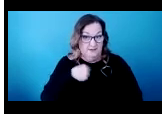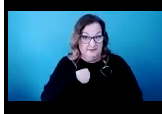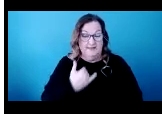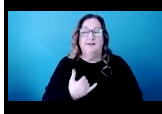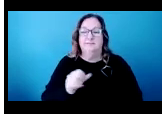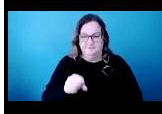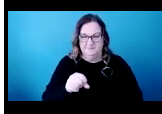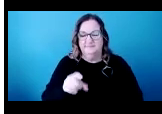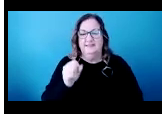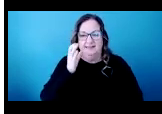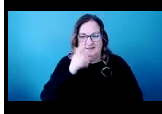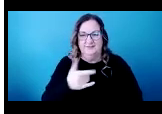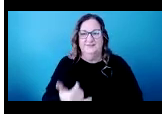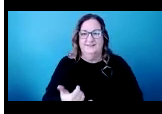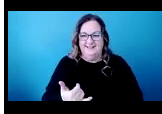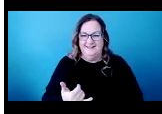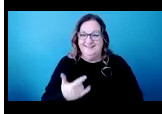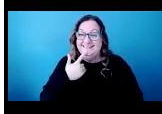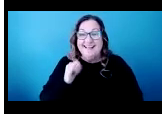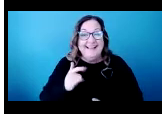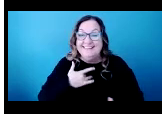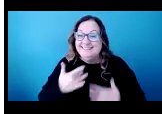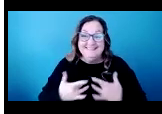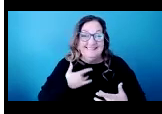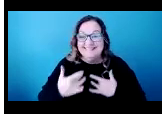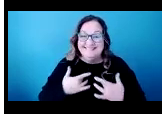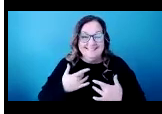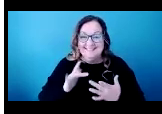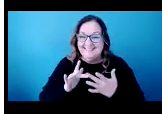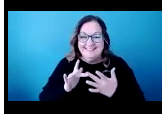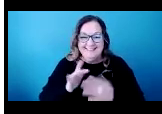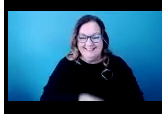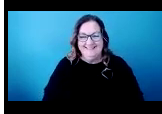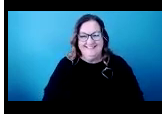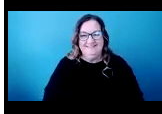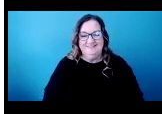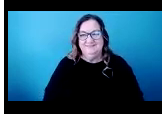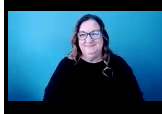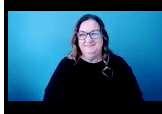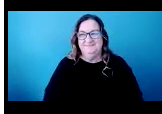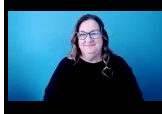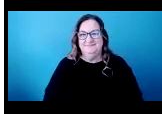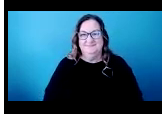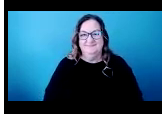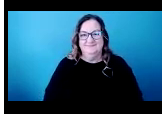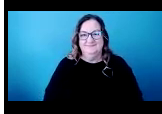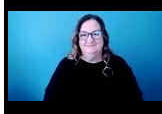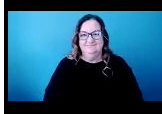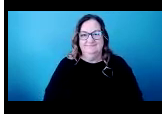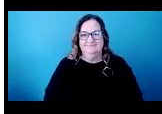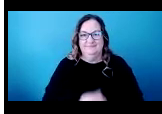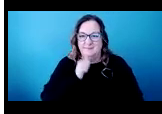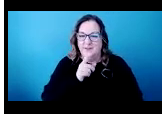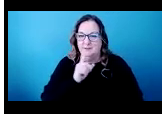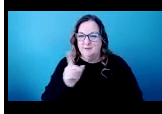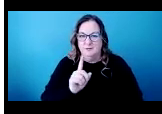you now. Yes. That was exciting. Oh, internet. Okay. I'm not sure